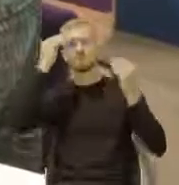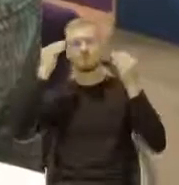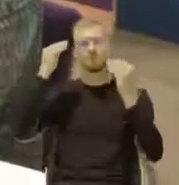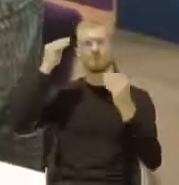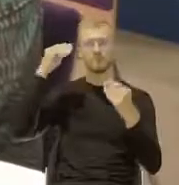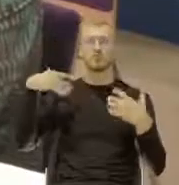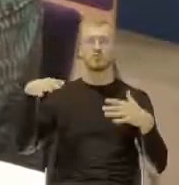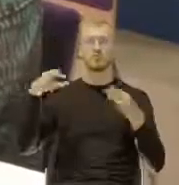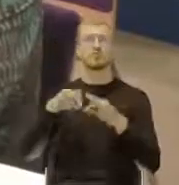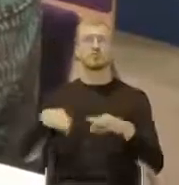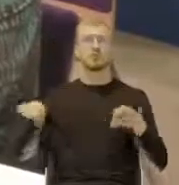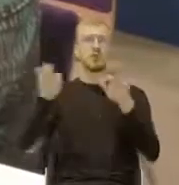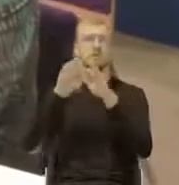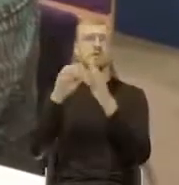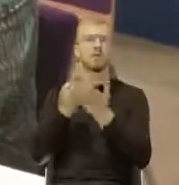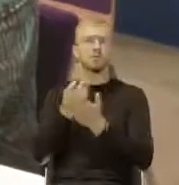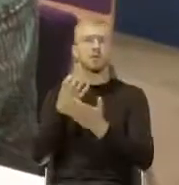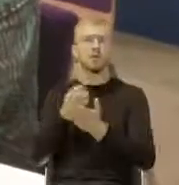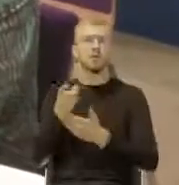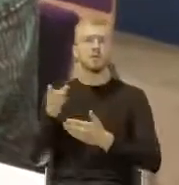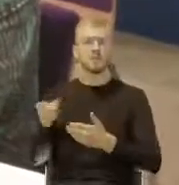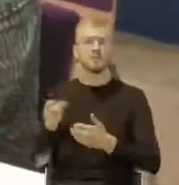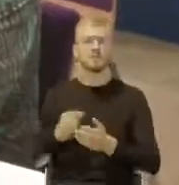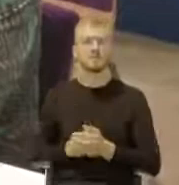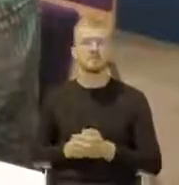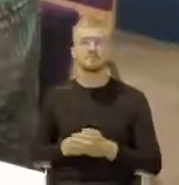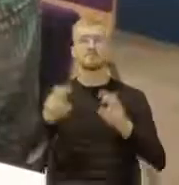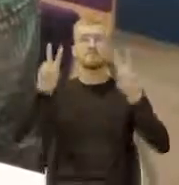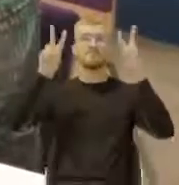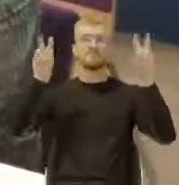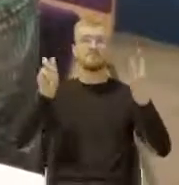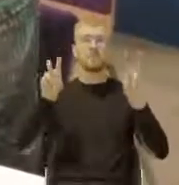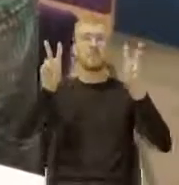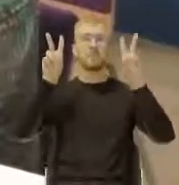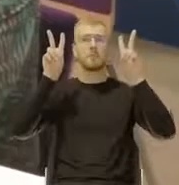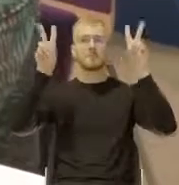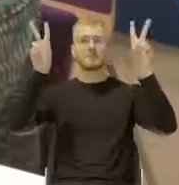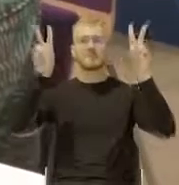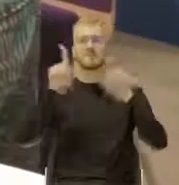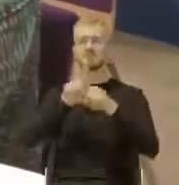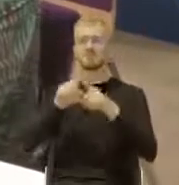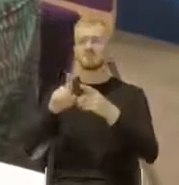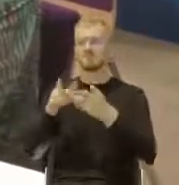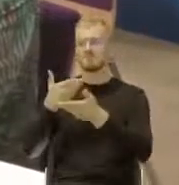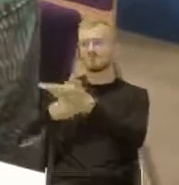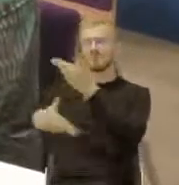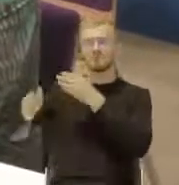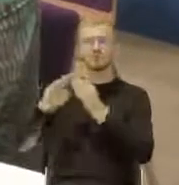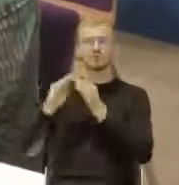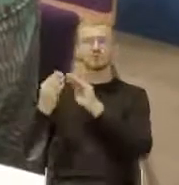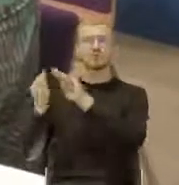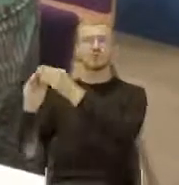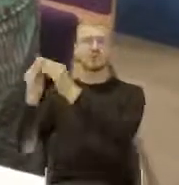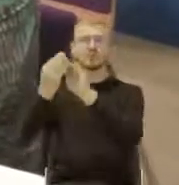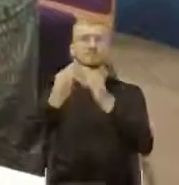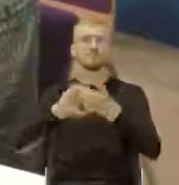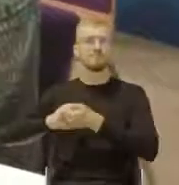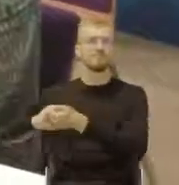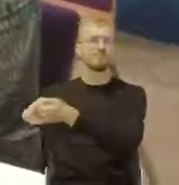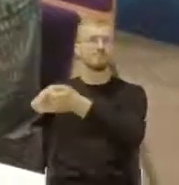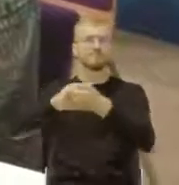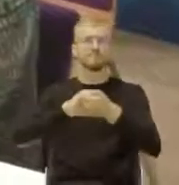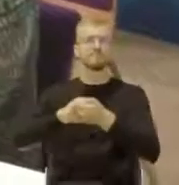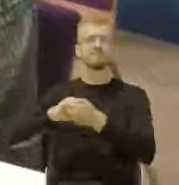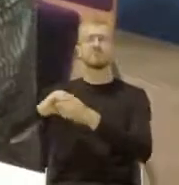the solidarity between cities who have to deal with and often show leadership in many unique